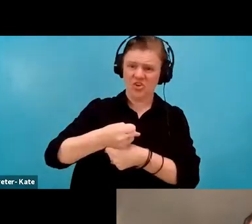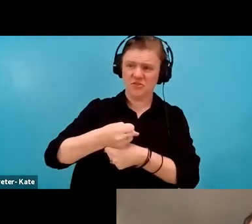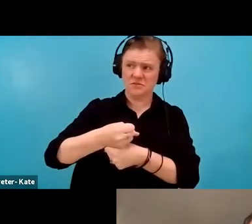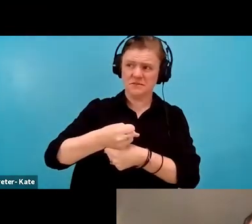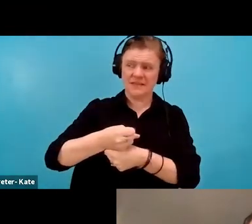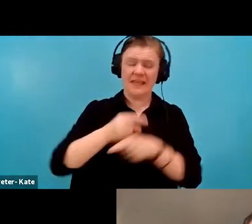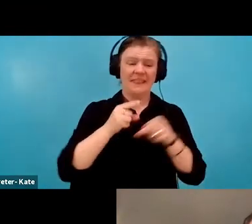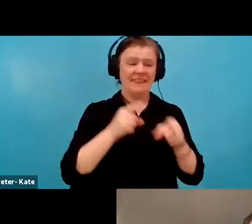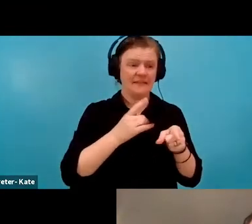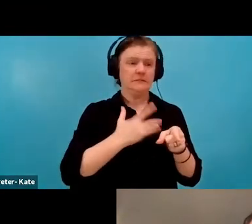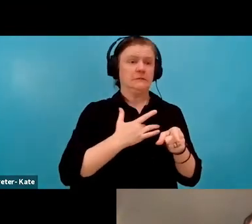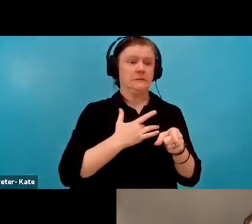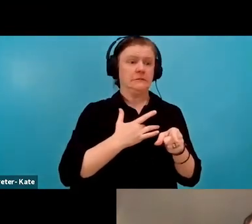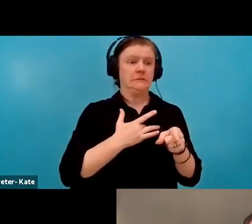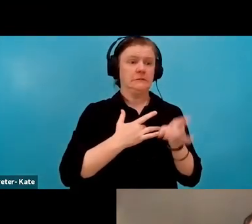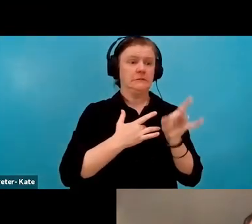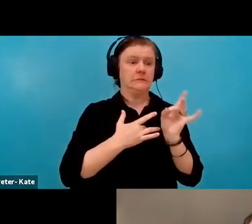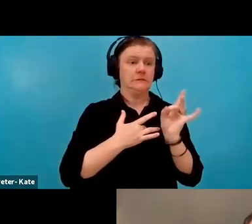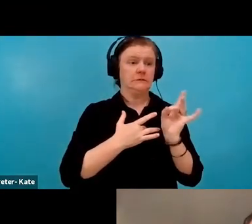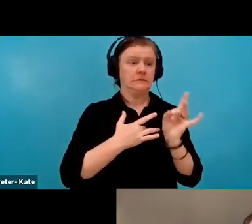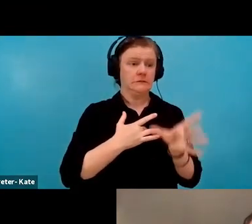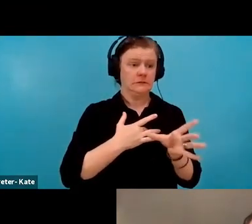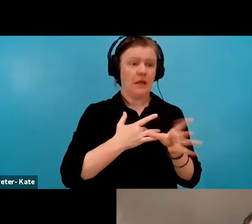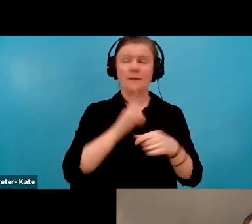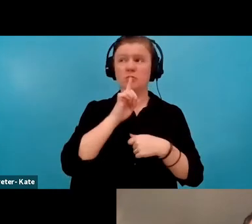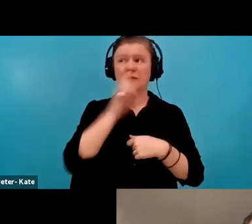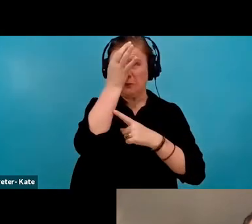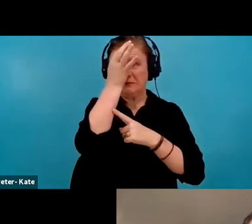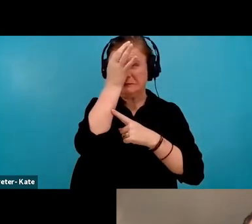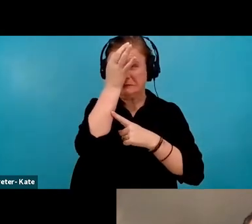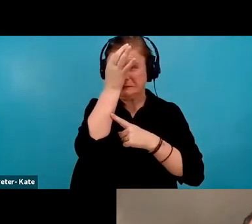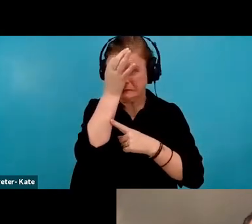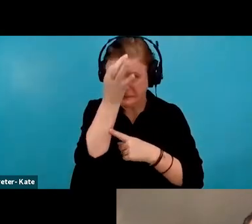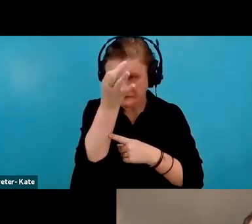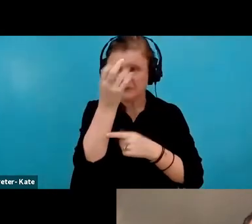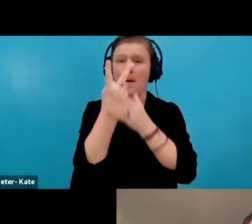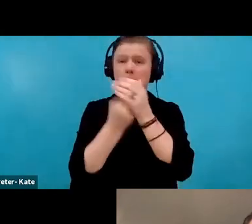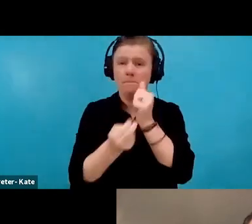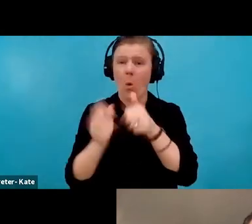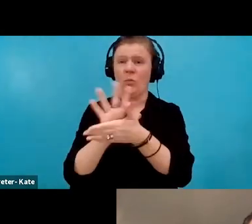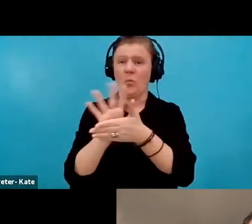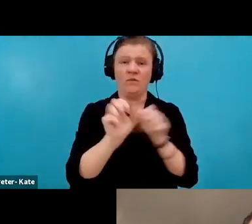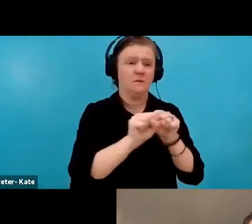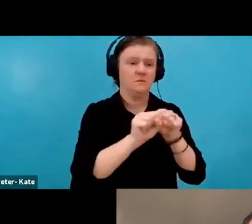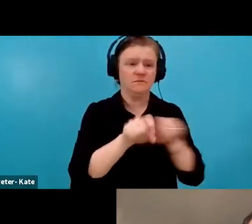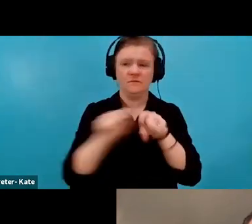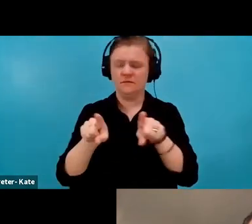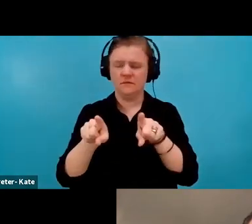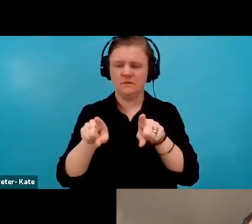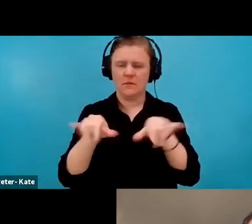this came down to the wire. I mean, I was pretty close to releasing two versions of this until all of a sudden I, you know, it was one of those